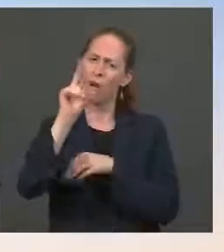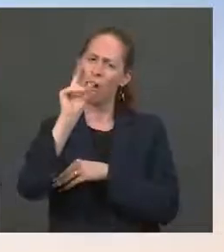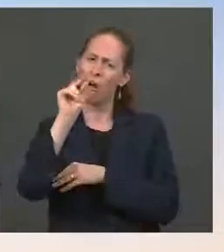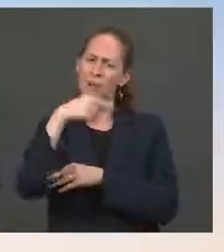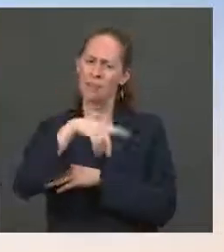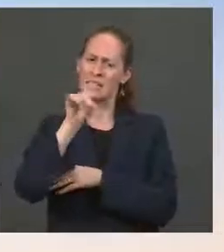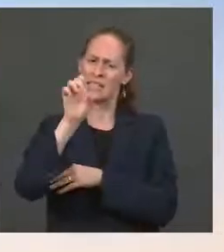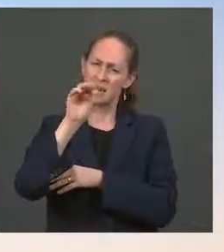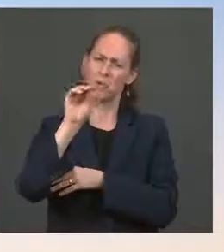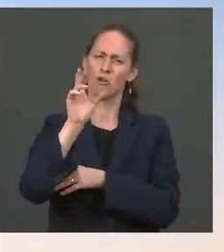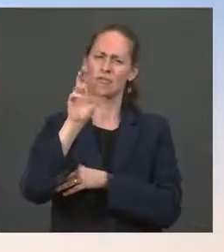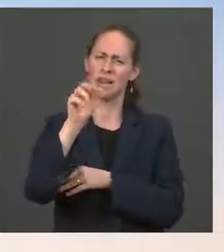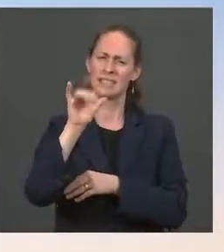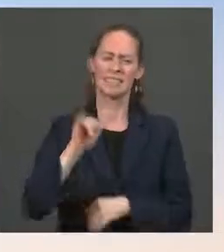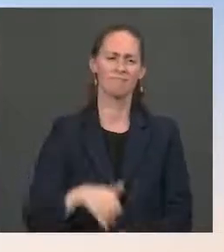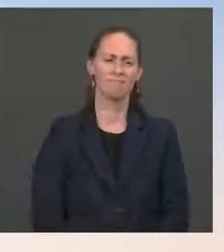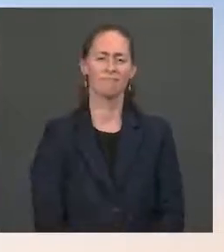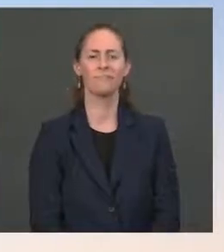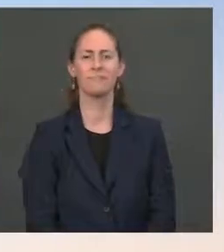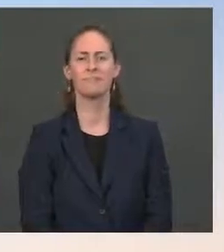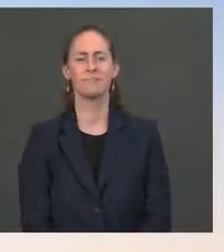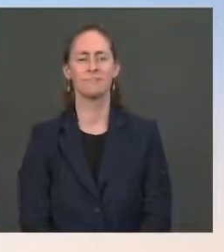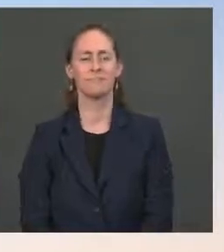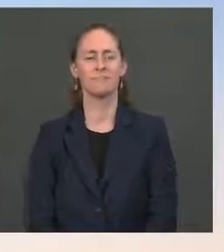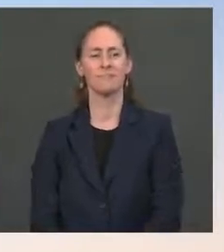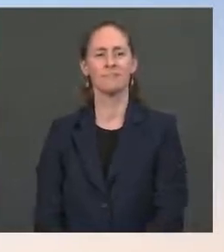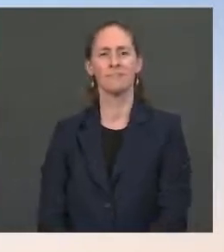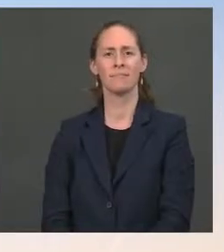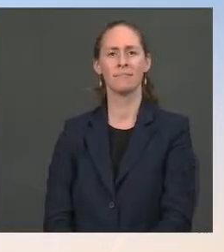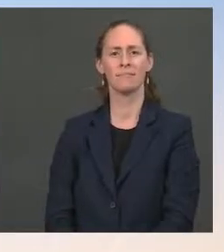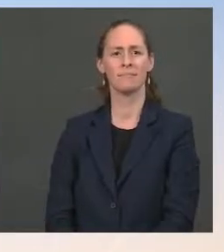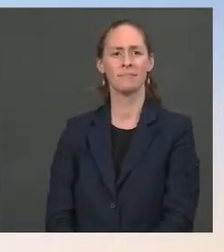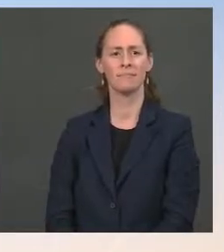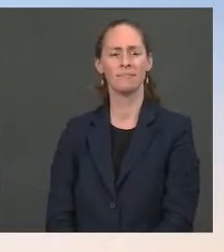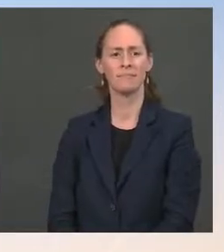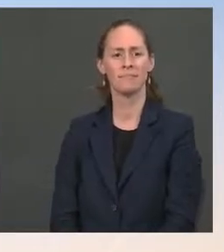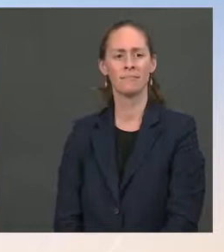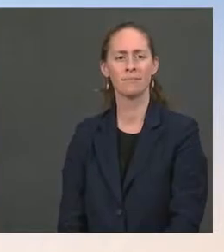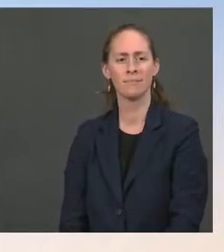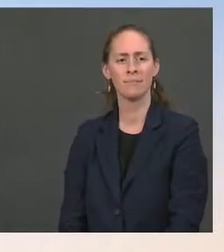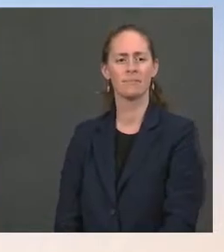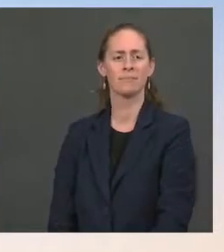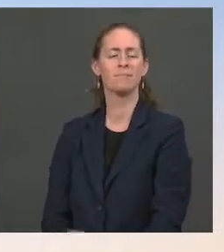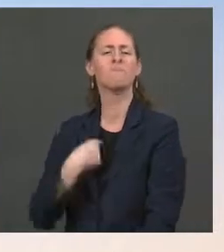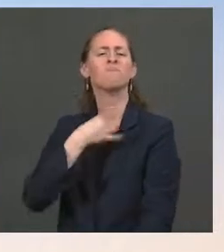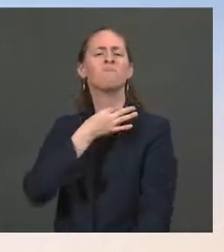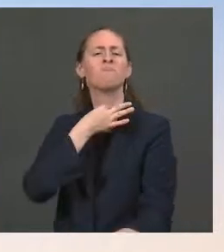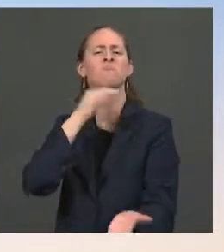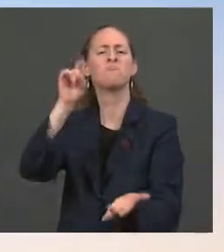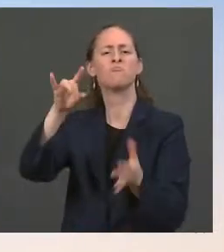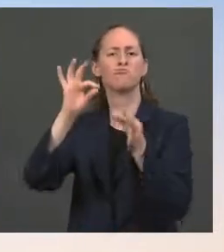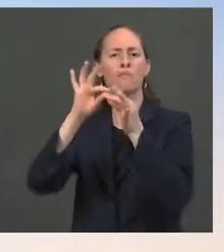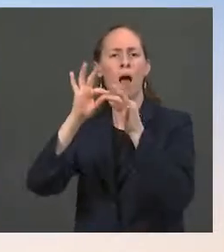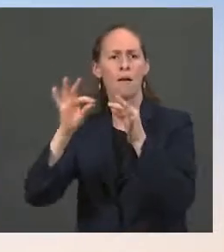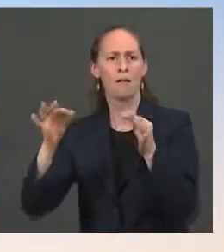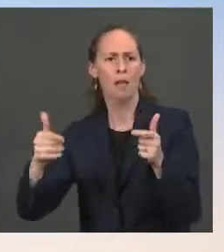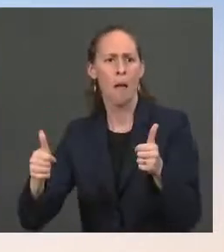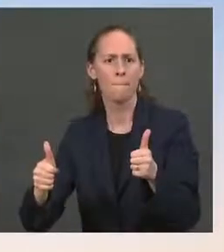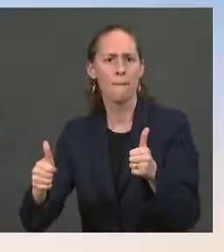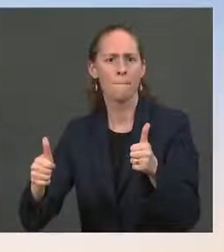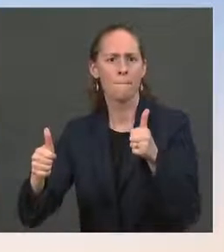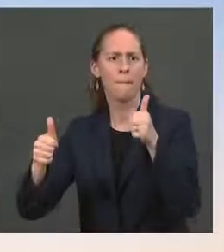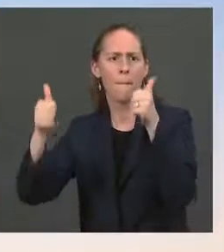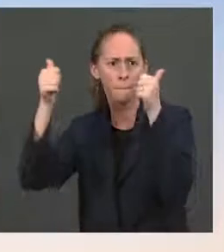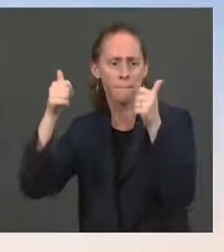Go ahead. Thank you. If I could go back to that question on inflation, you said the spending package will help inflation over the long